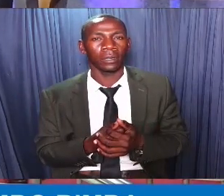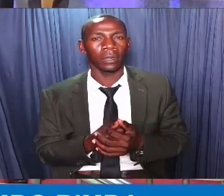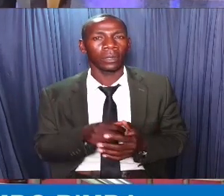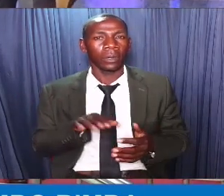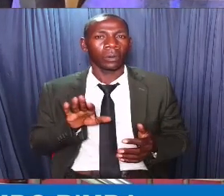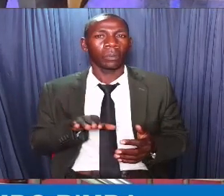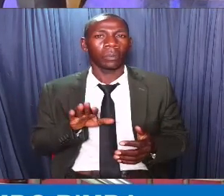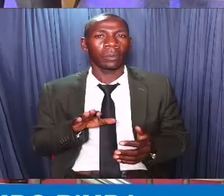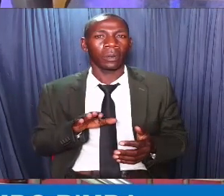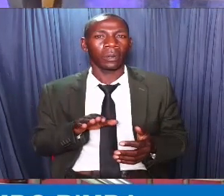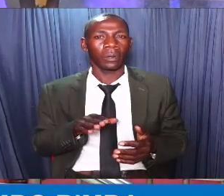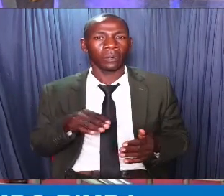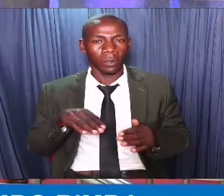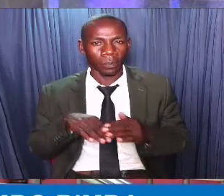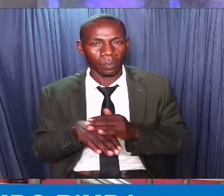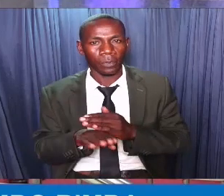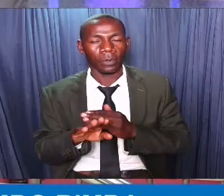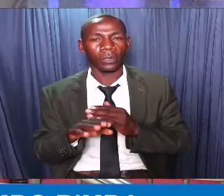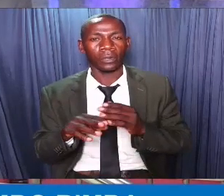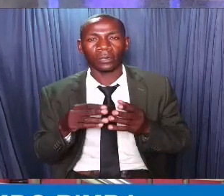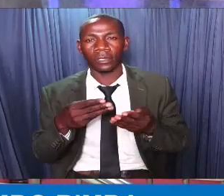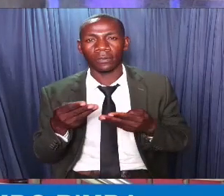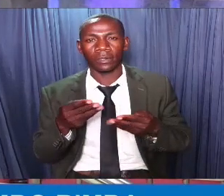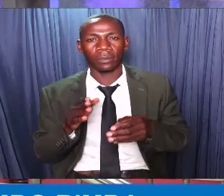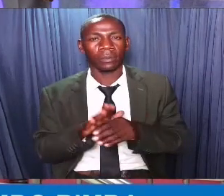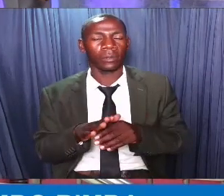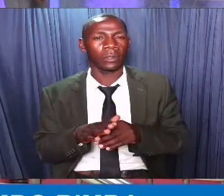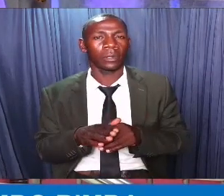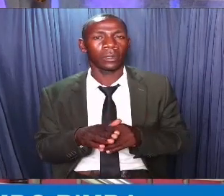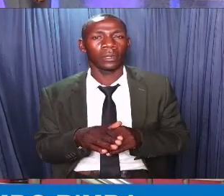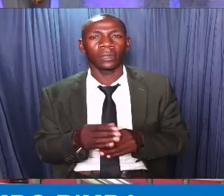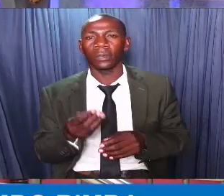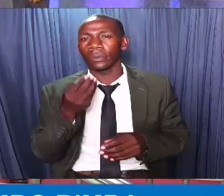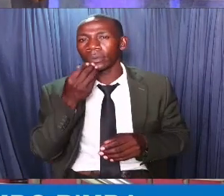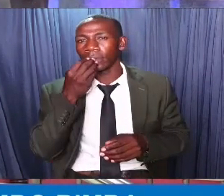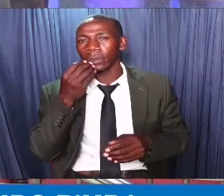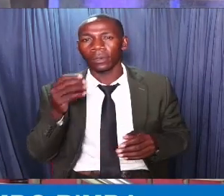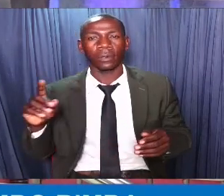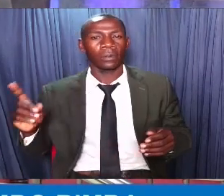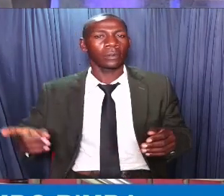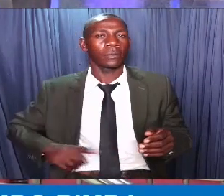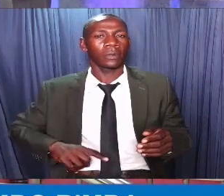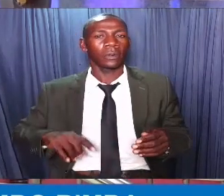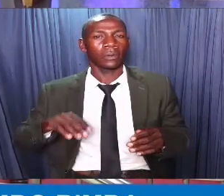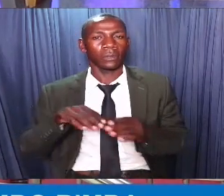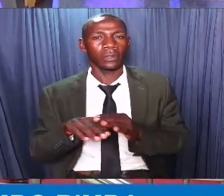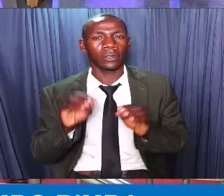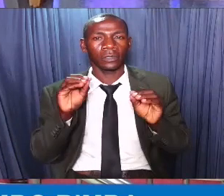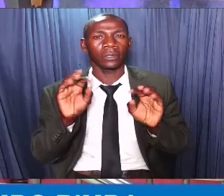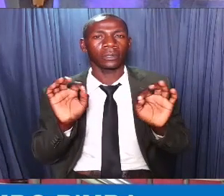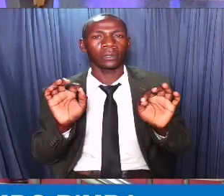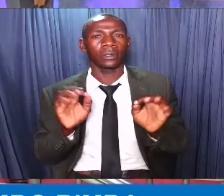kule kule. Kumbe hawaingii ibada wengi. Women down there don't come for the service. Wanakula wakishiba haona haja na mafundisho. They just eat enough. They don't need the